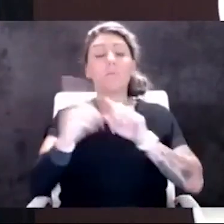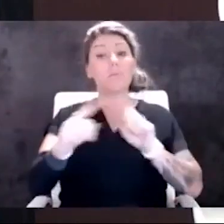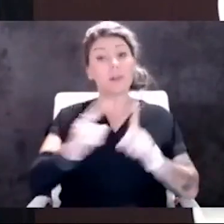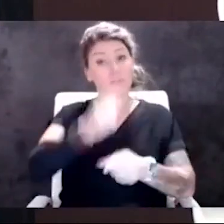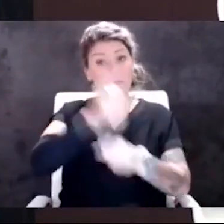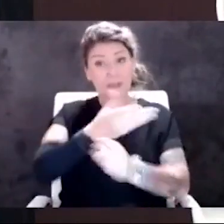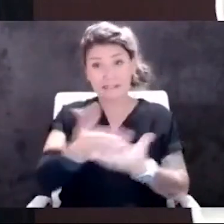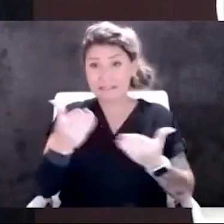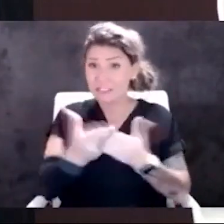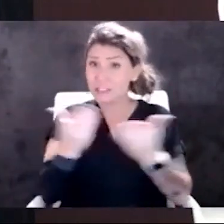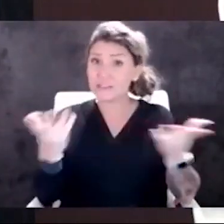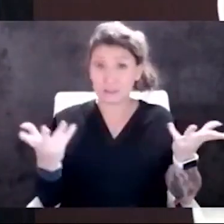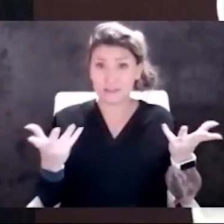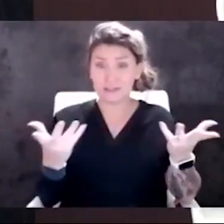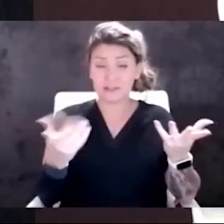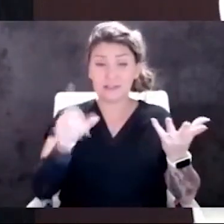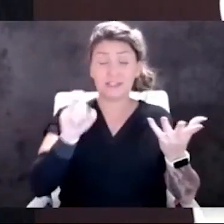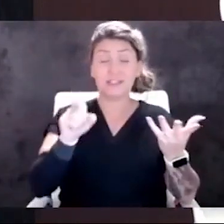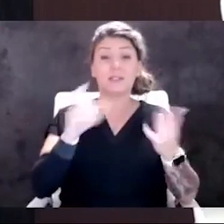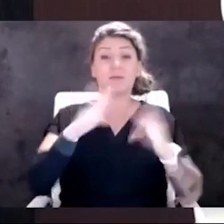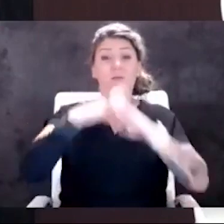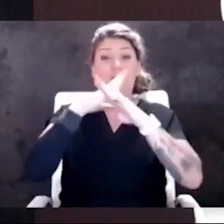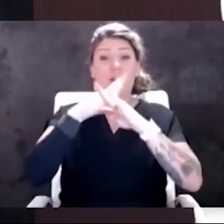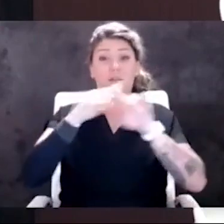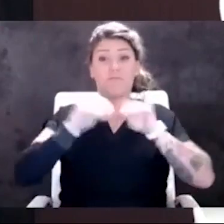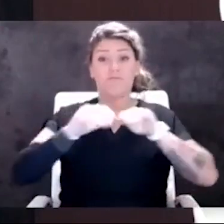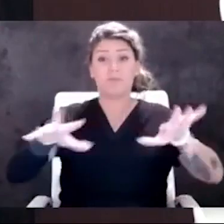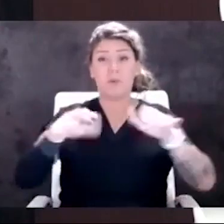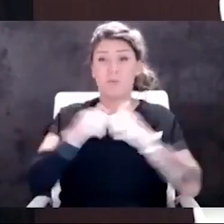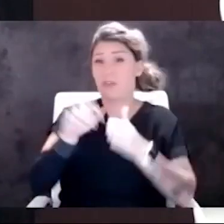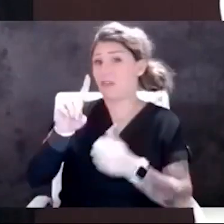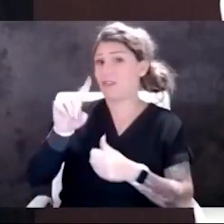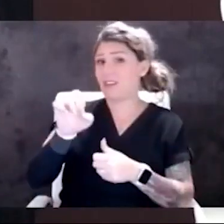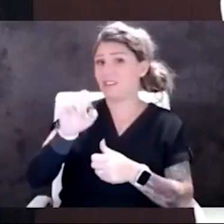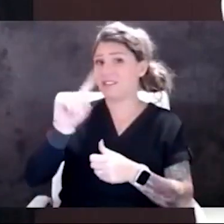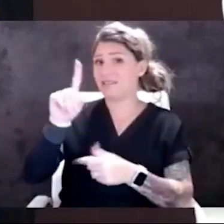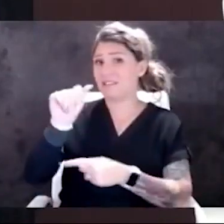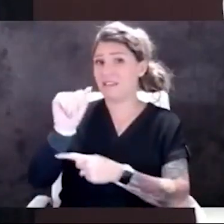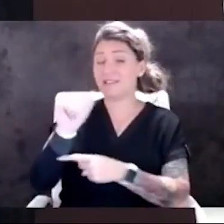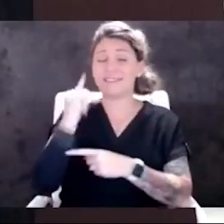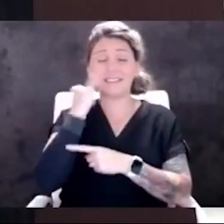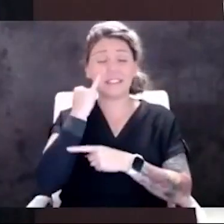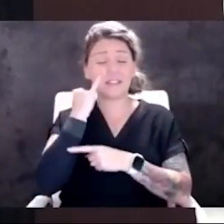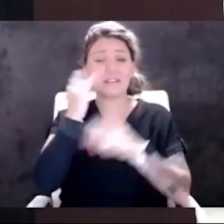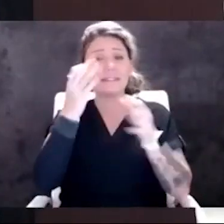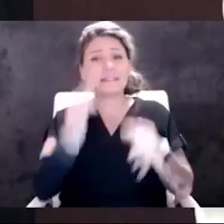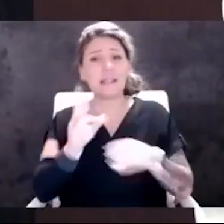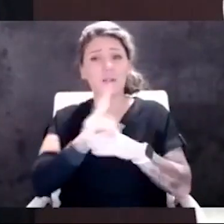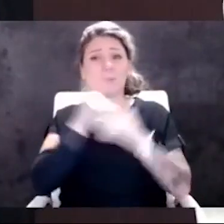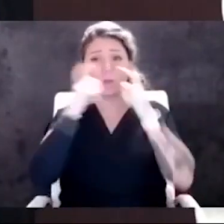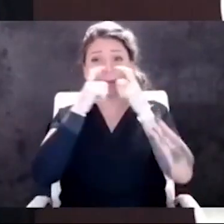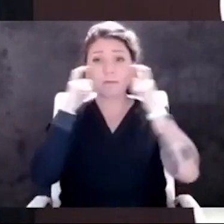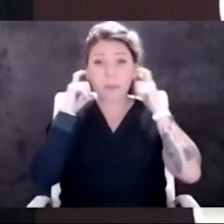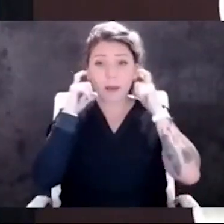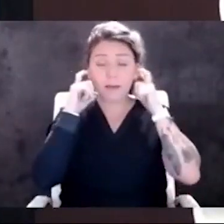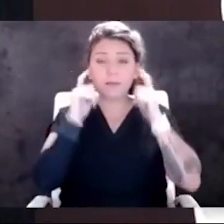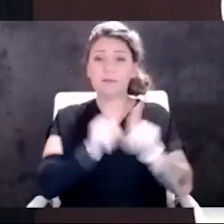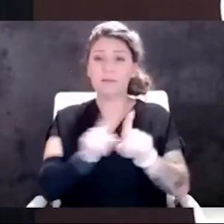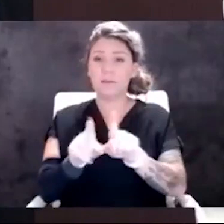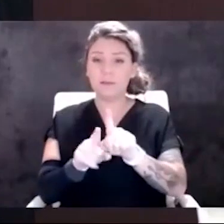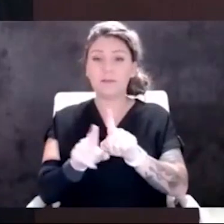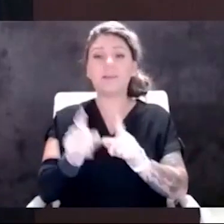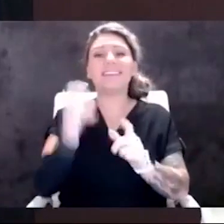can prevent the spread of COVID, even with the Delta variant, if we just choose to wear masks as often as possible. And if we get everybody